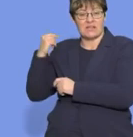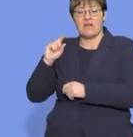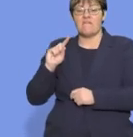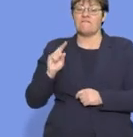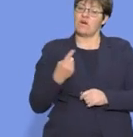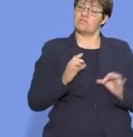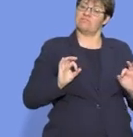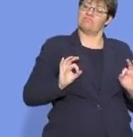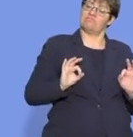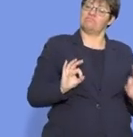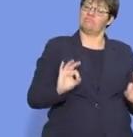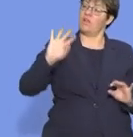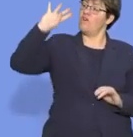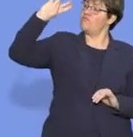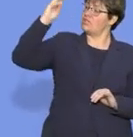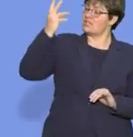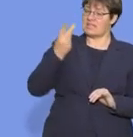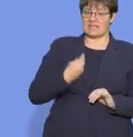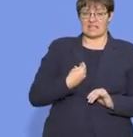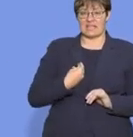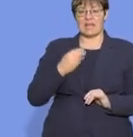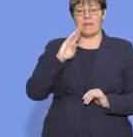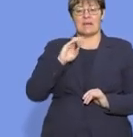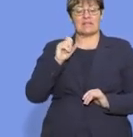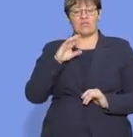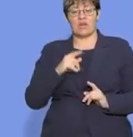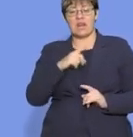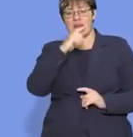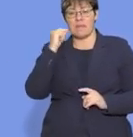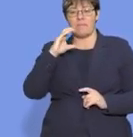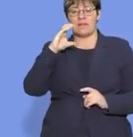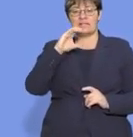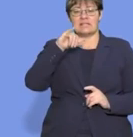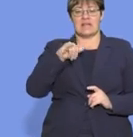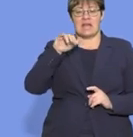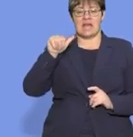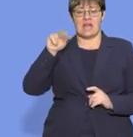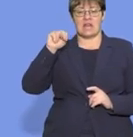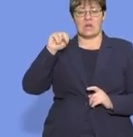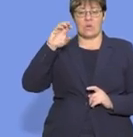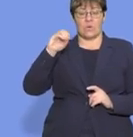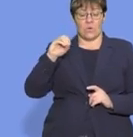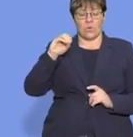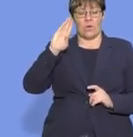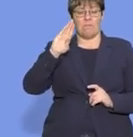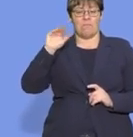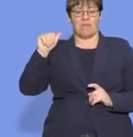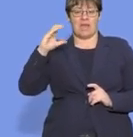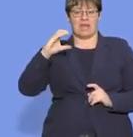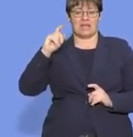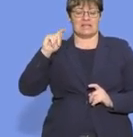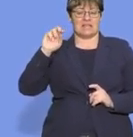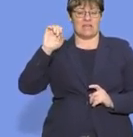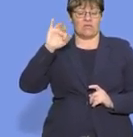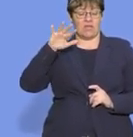the first proper photosynthetic bacteria, which are called cyanobacteria, they had chlorophyll